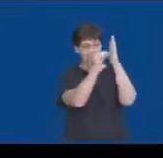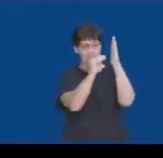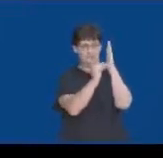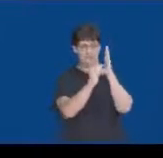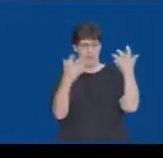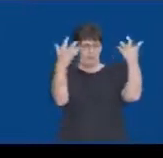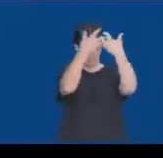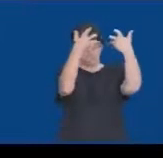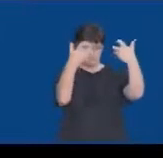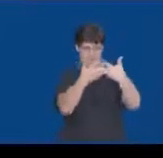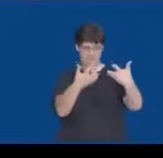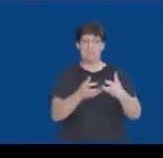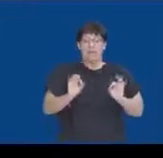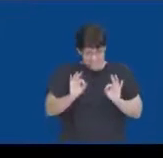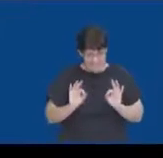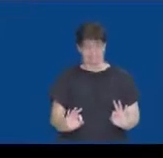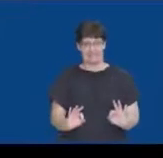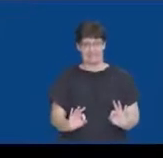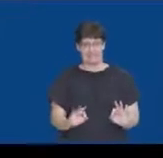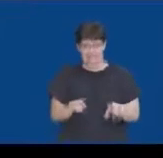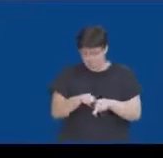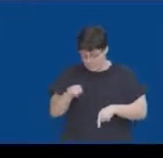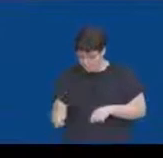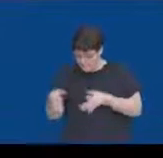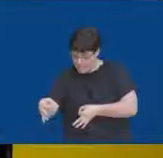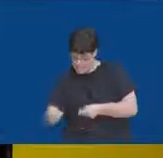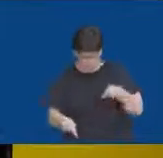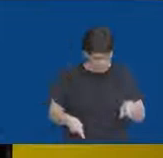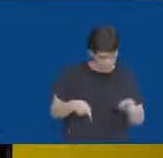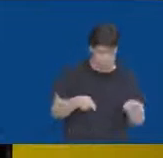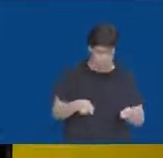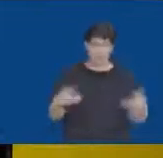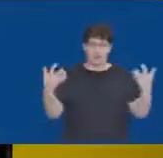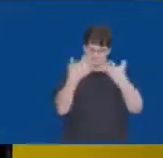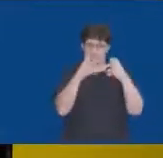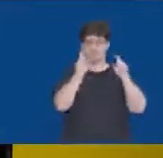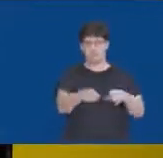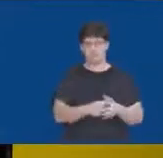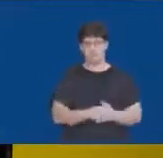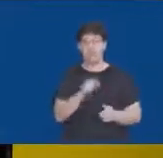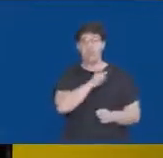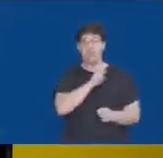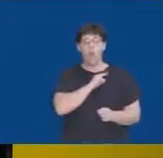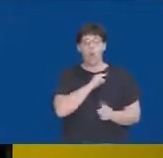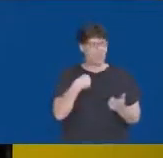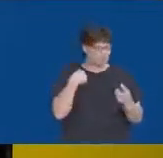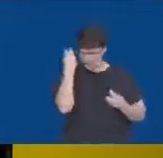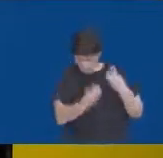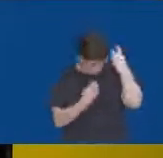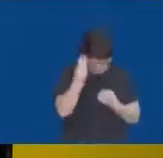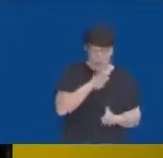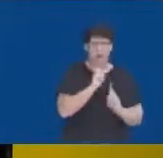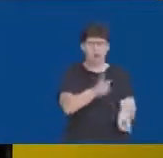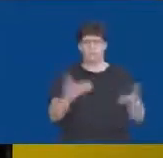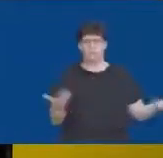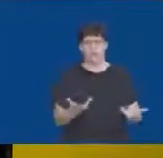questions exactly as they are in the question paper. You know, you don't want to end up with the examiner having to look for your